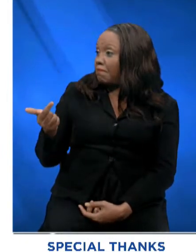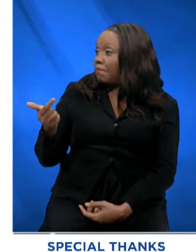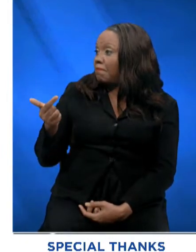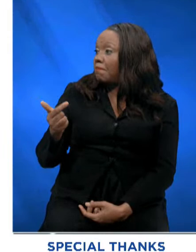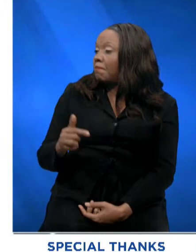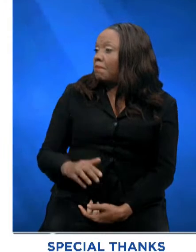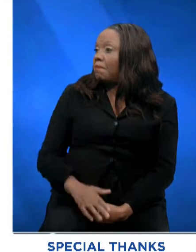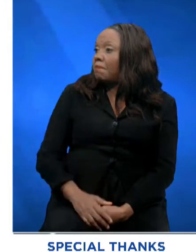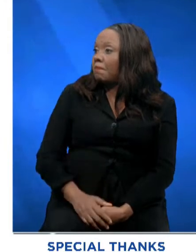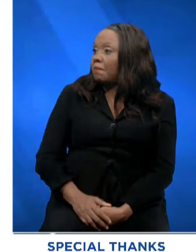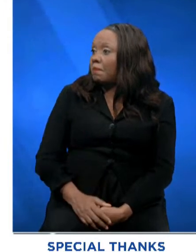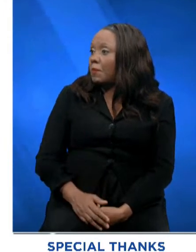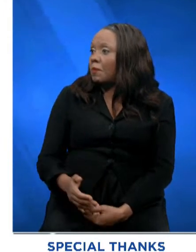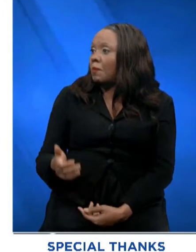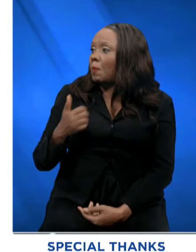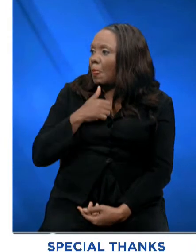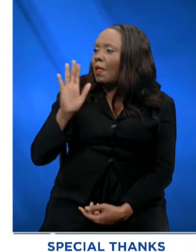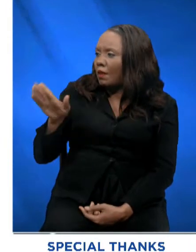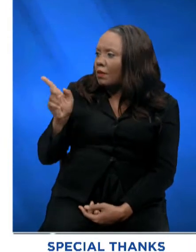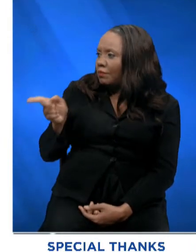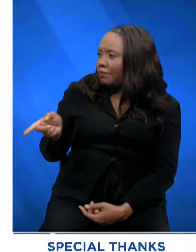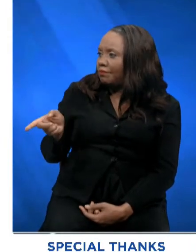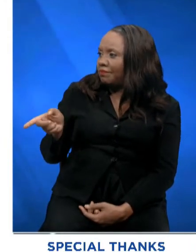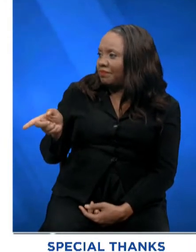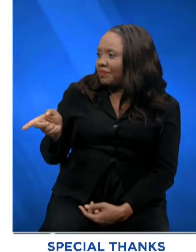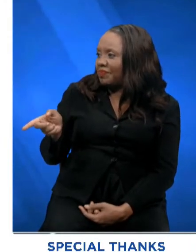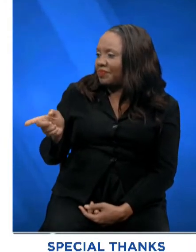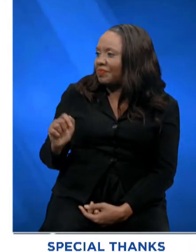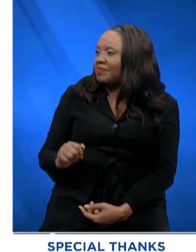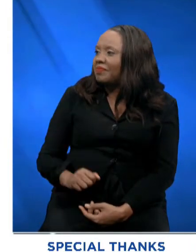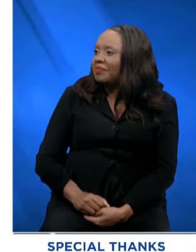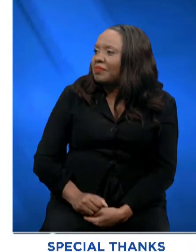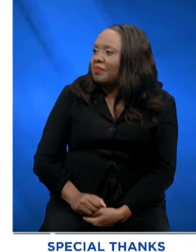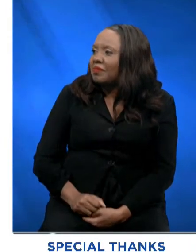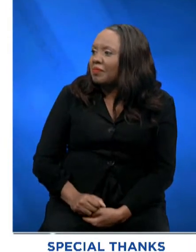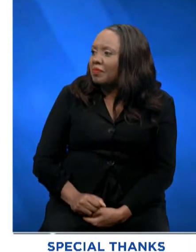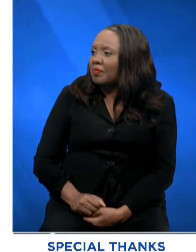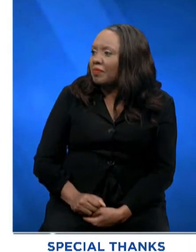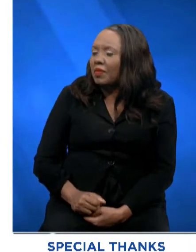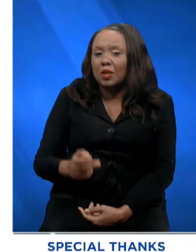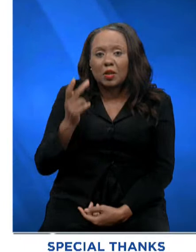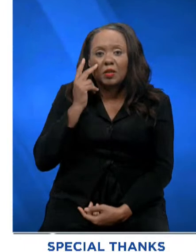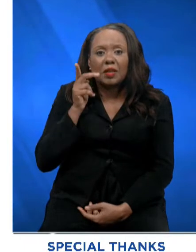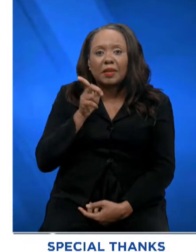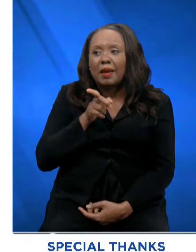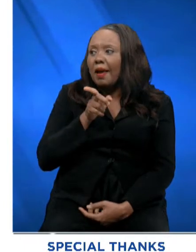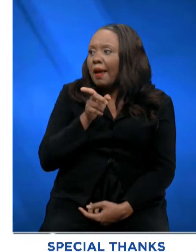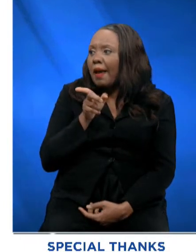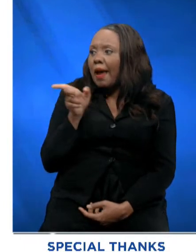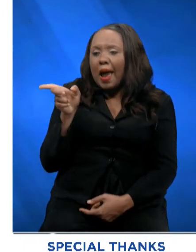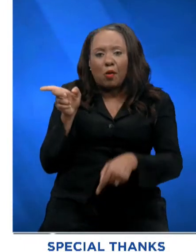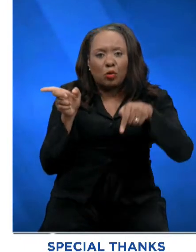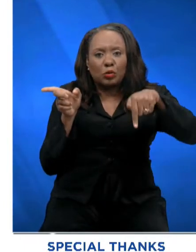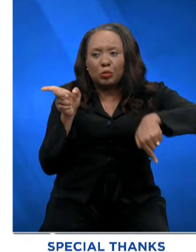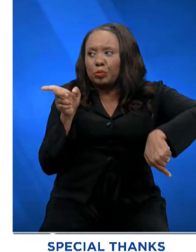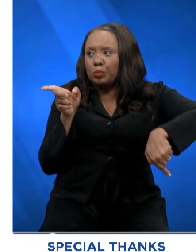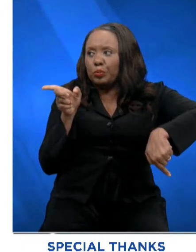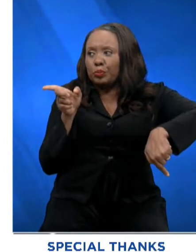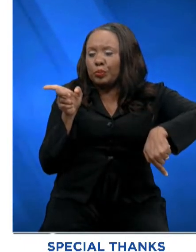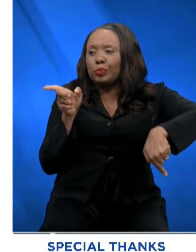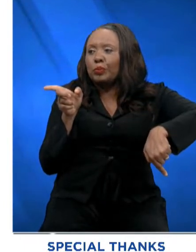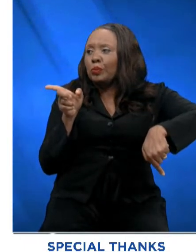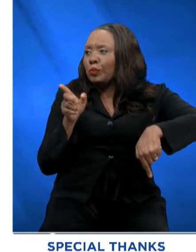vessels. Oh, sorry, if you go back, yep, the one on the right, where the arrows are pointing. So those blood vessels, you can see